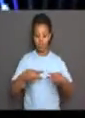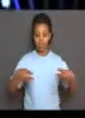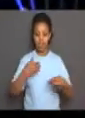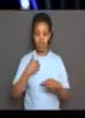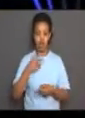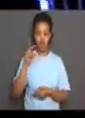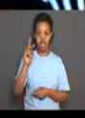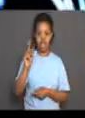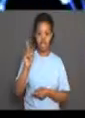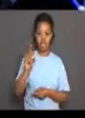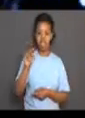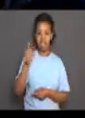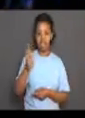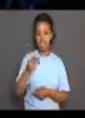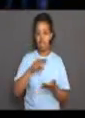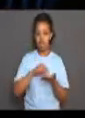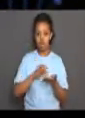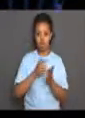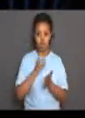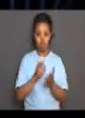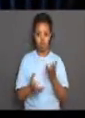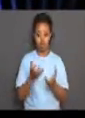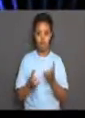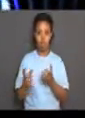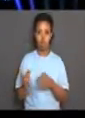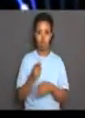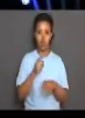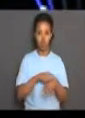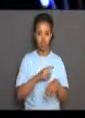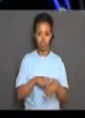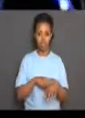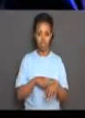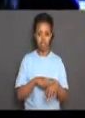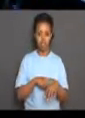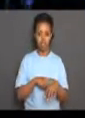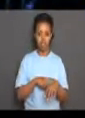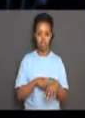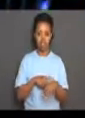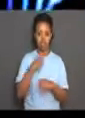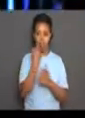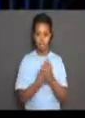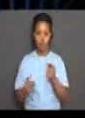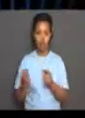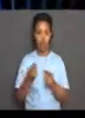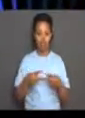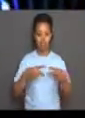the DNA molecule is heated to separate it into single